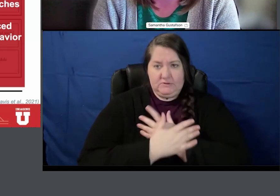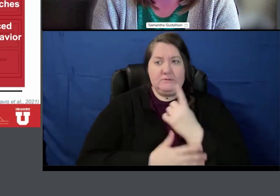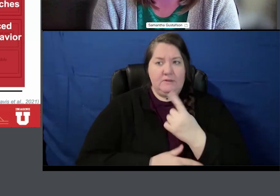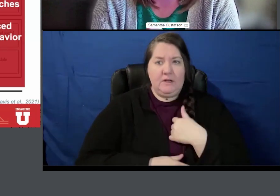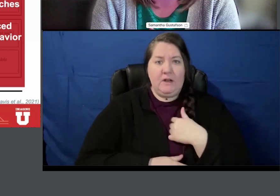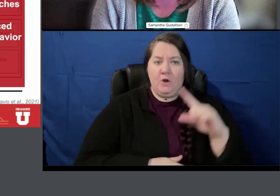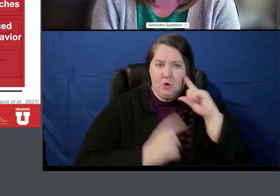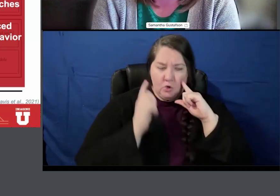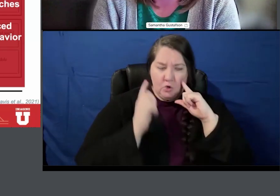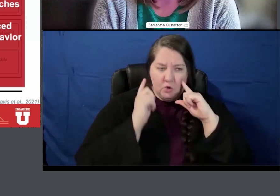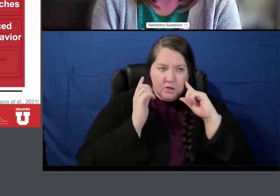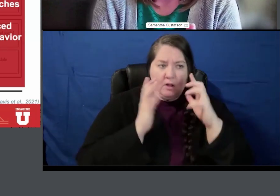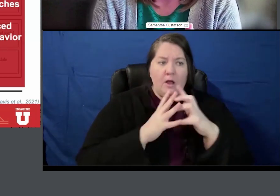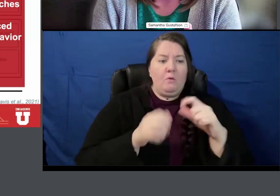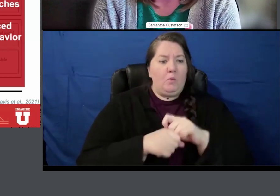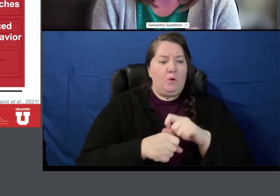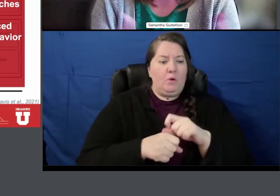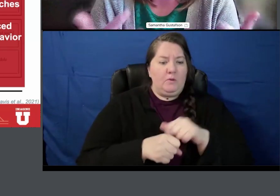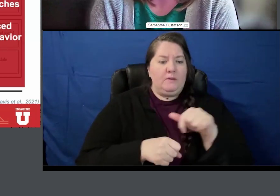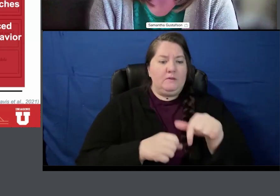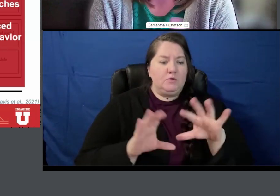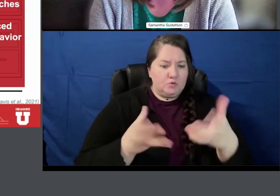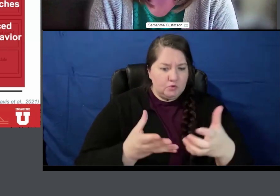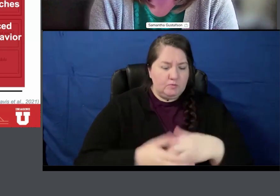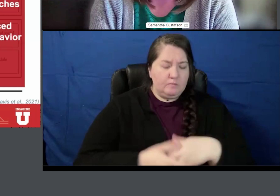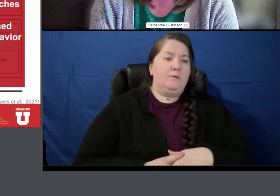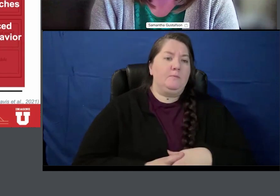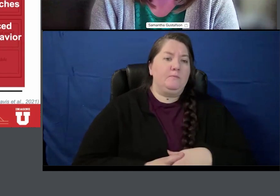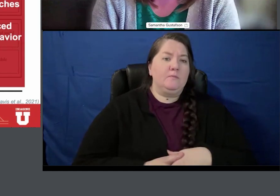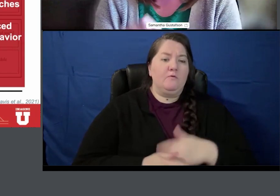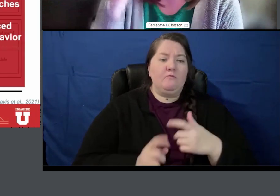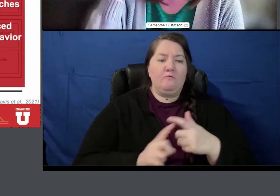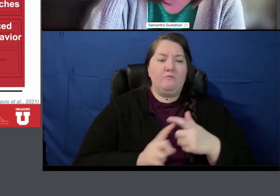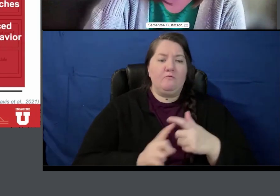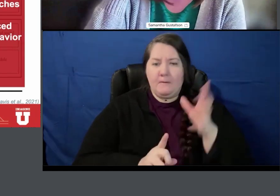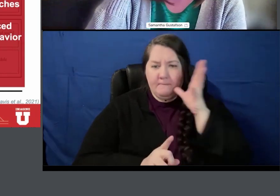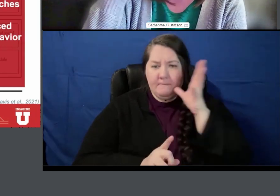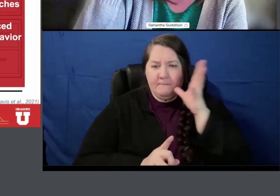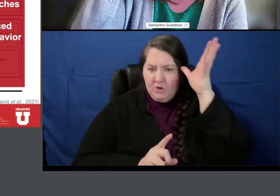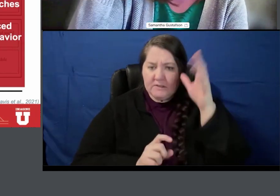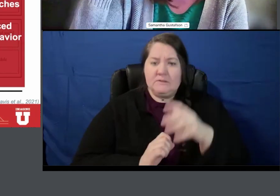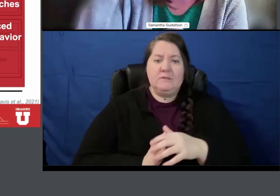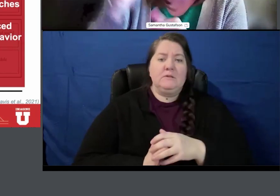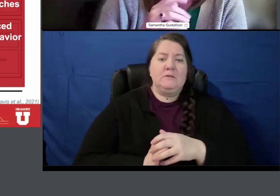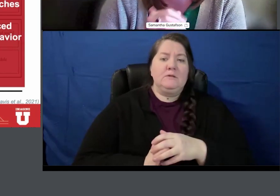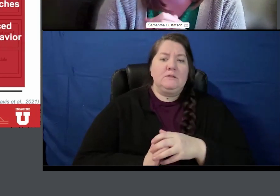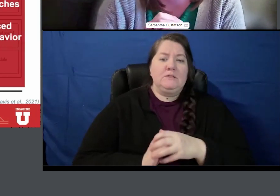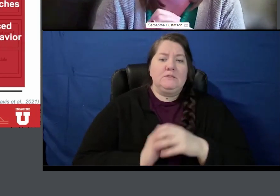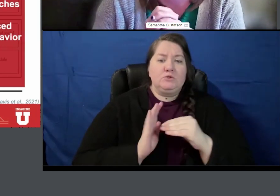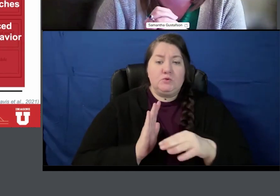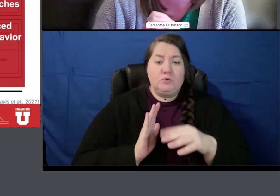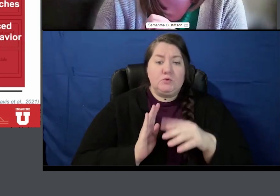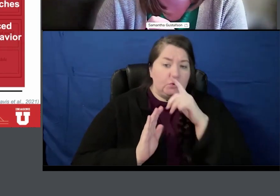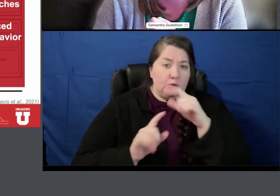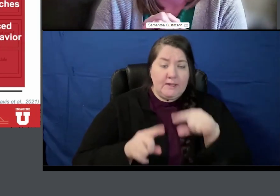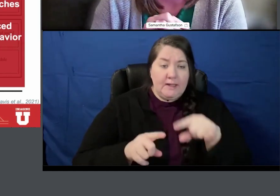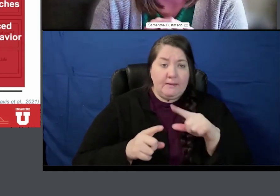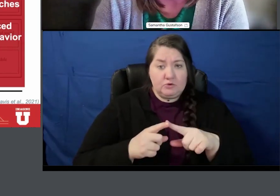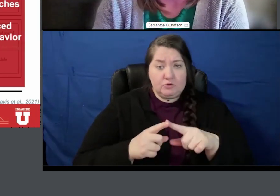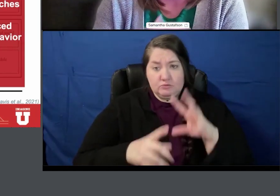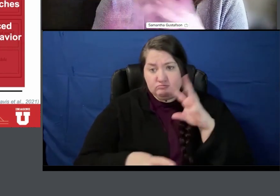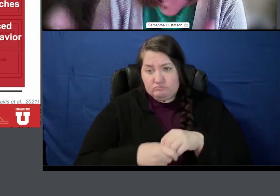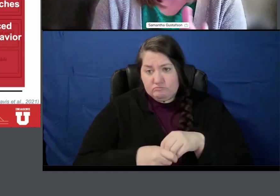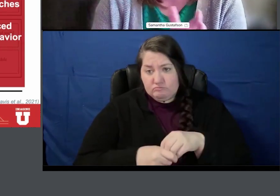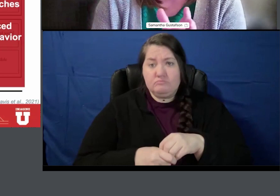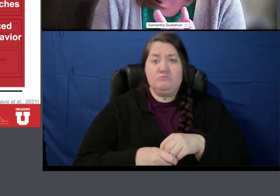I was working with this group, just anecdotally from our parents of the students who came to participate in our studies.